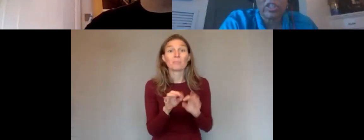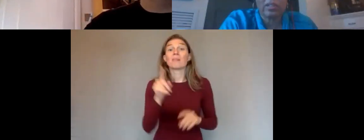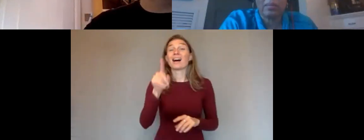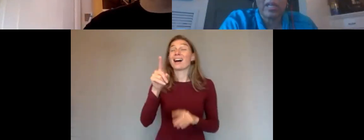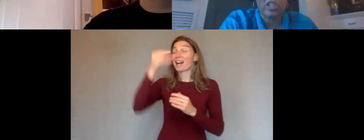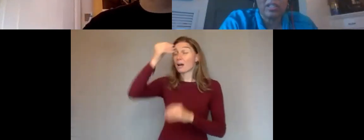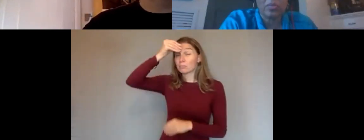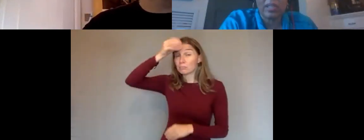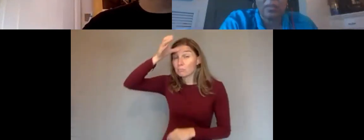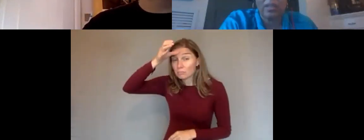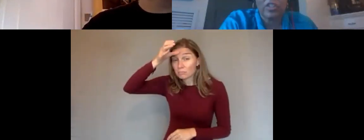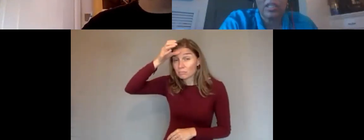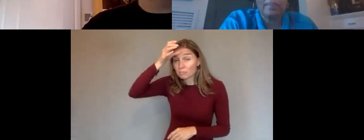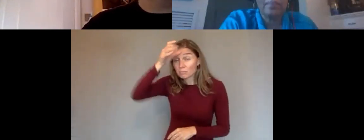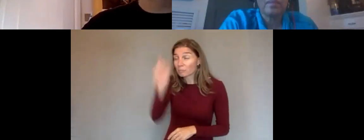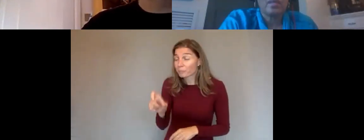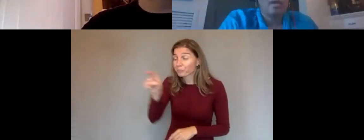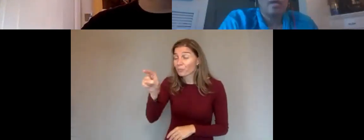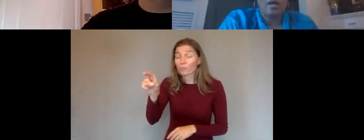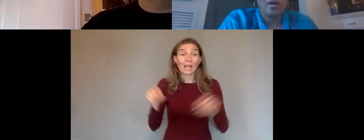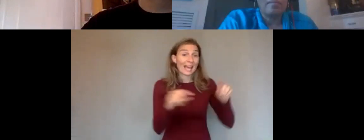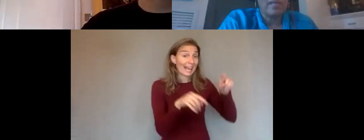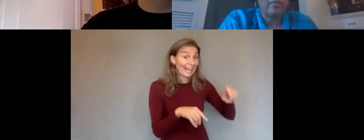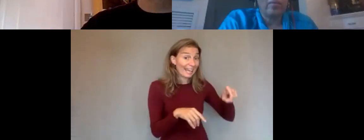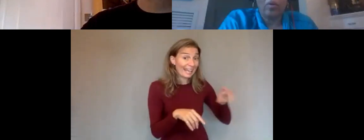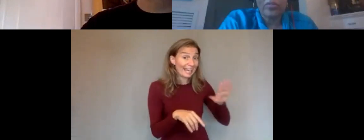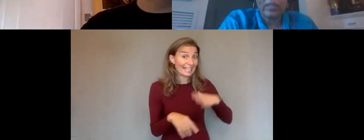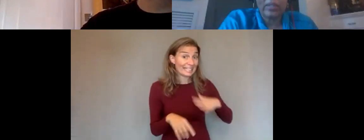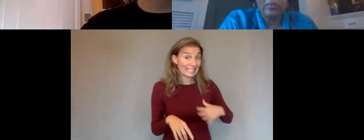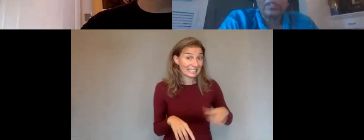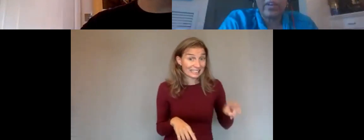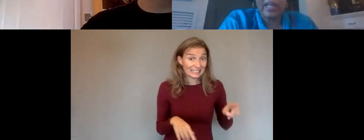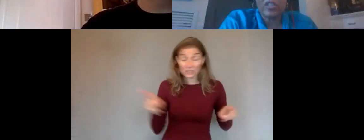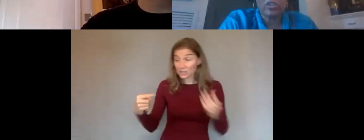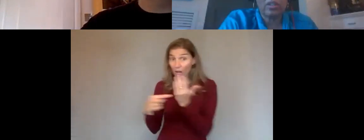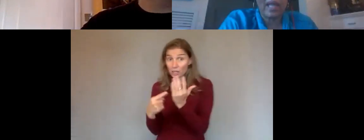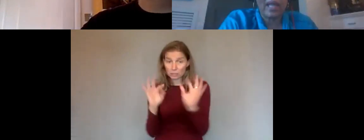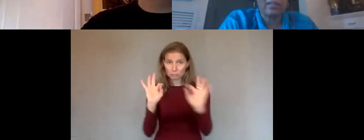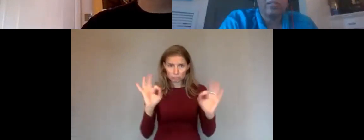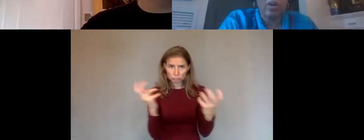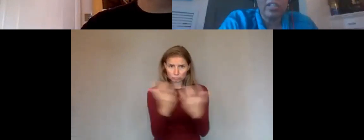in matching needs with technology. It also includes